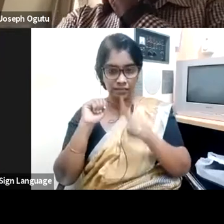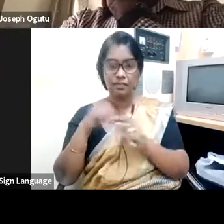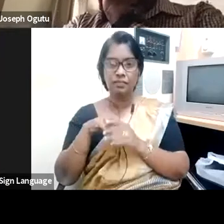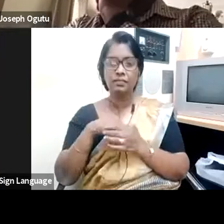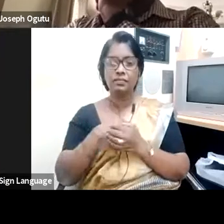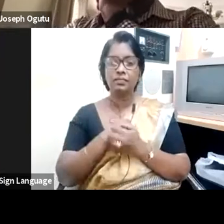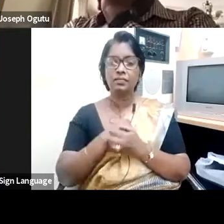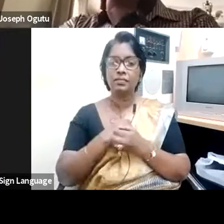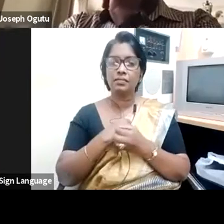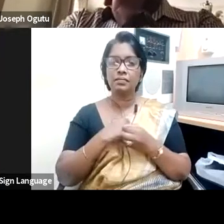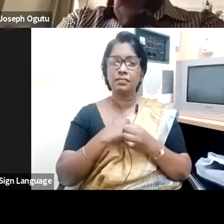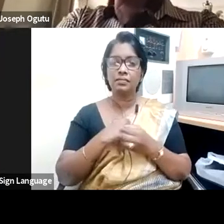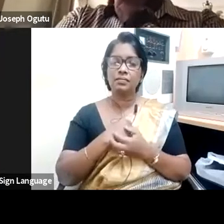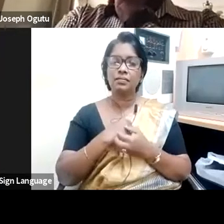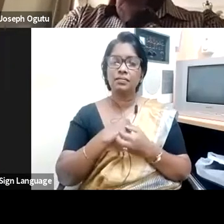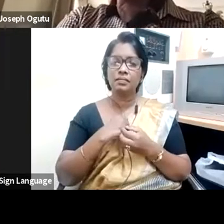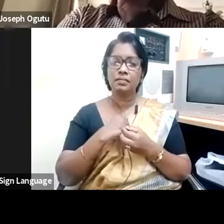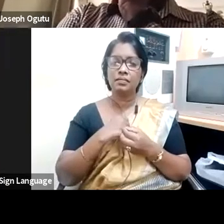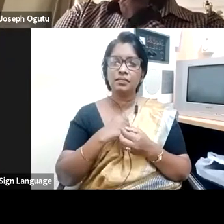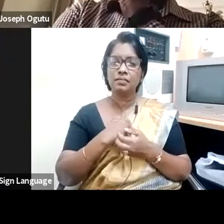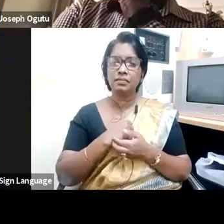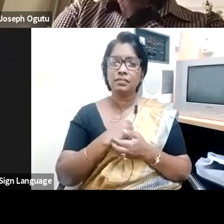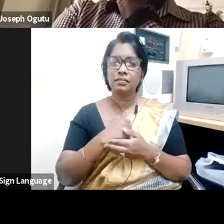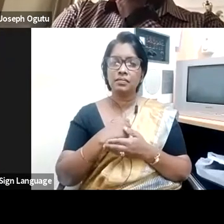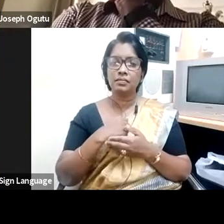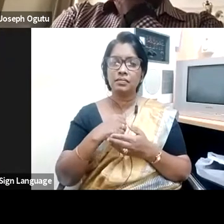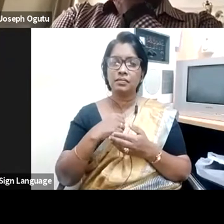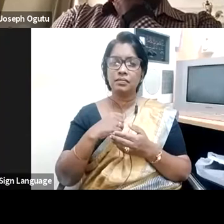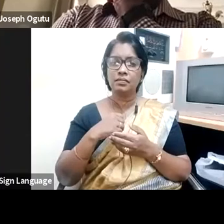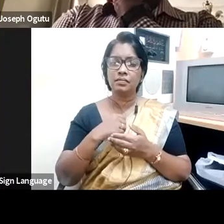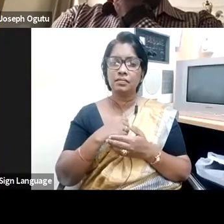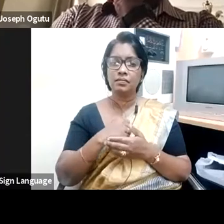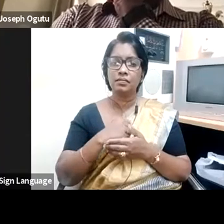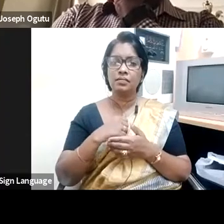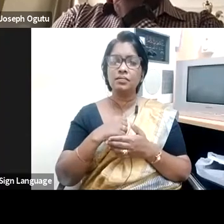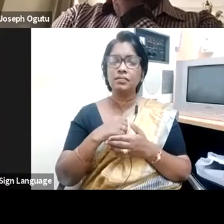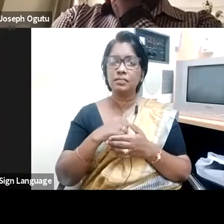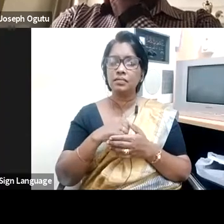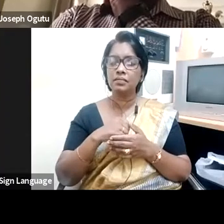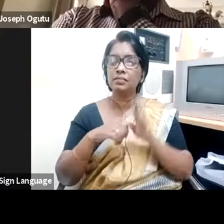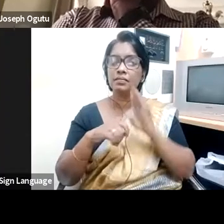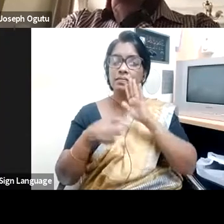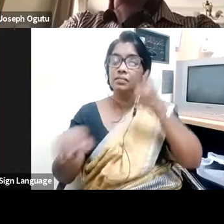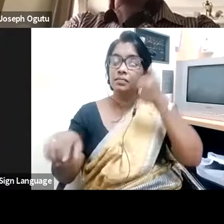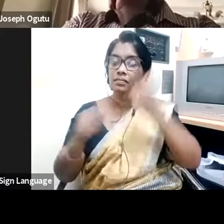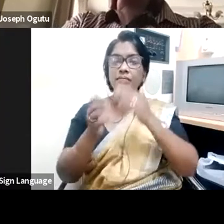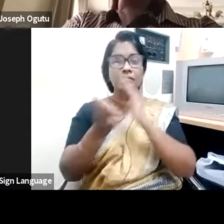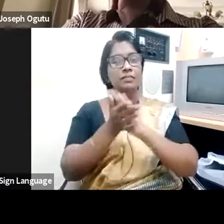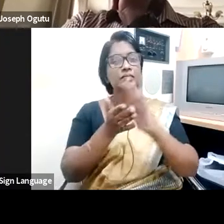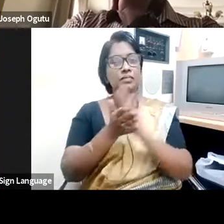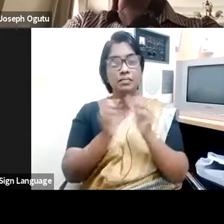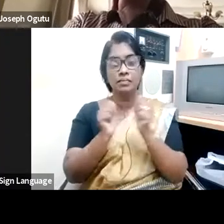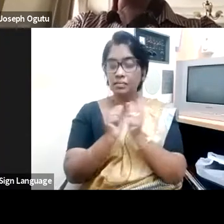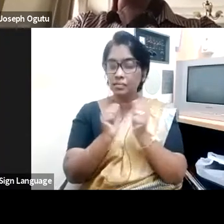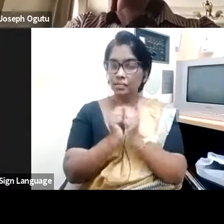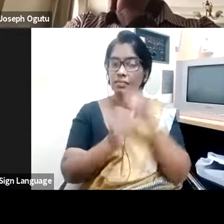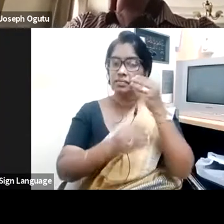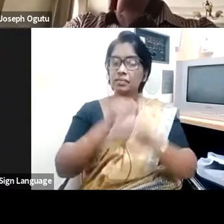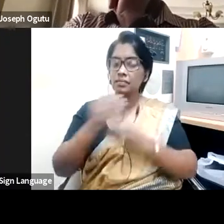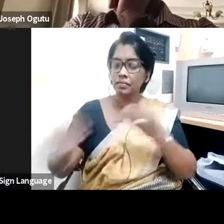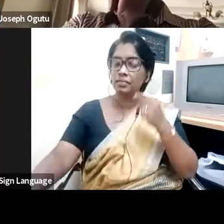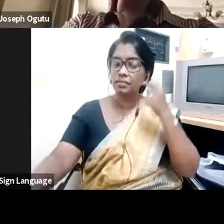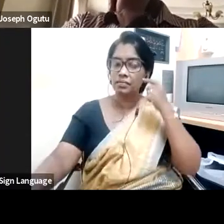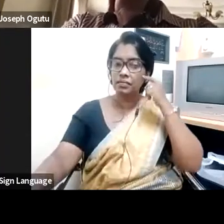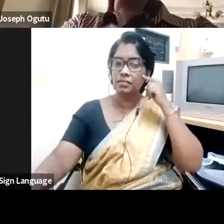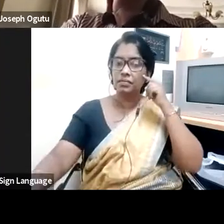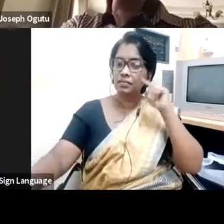In the pursuit of building superior products and services, essentially what we're trying to do is to create some meaning for someone, right?